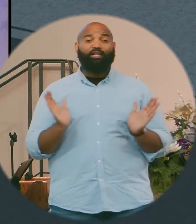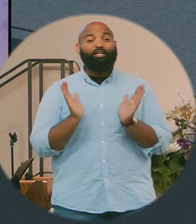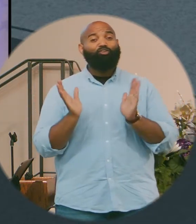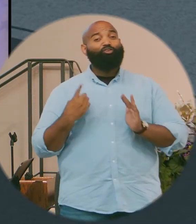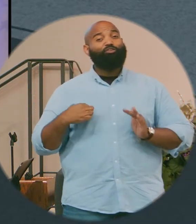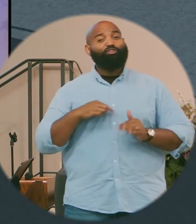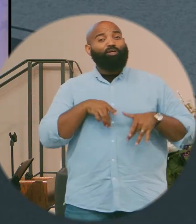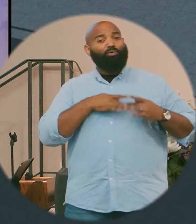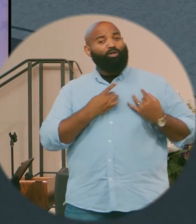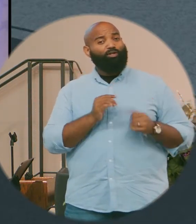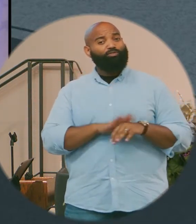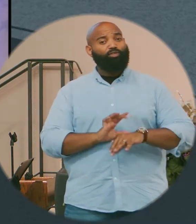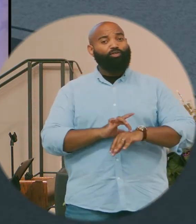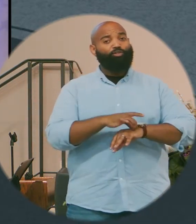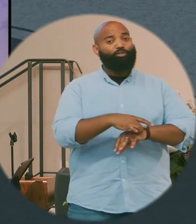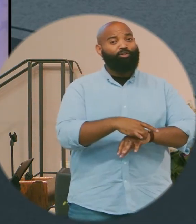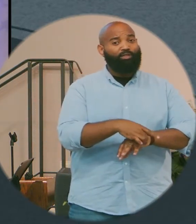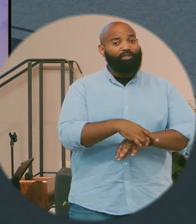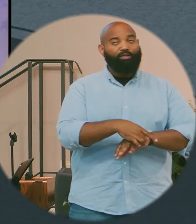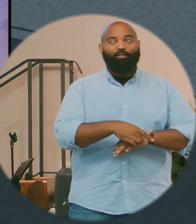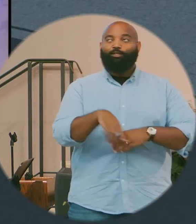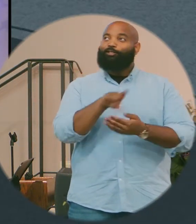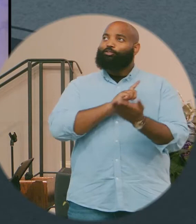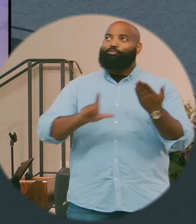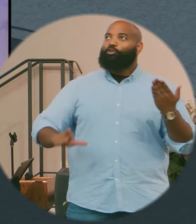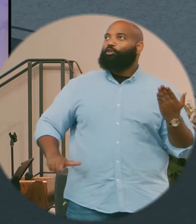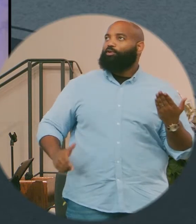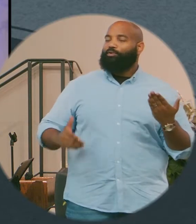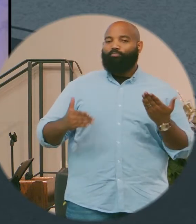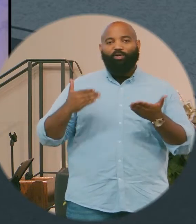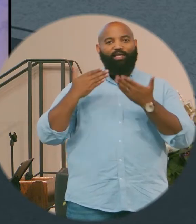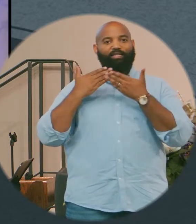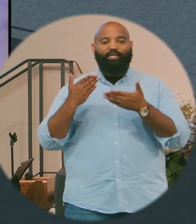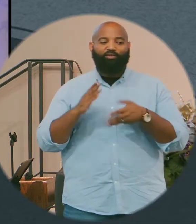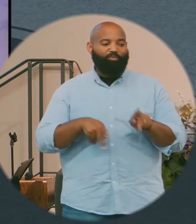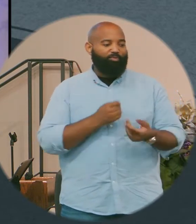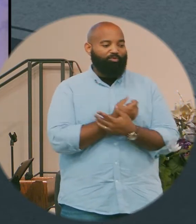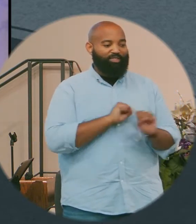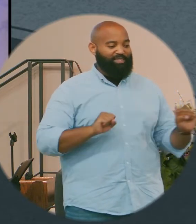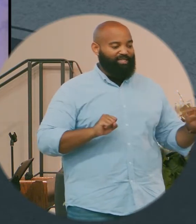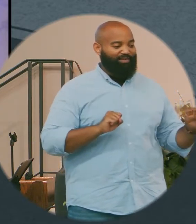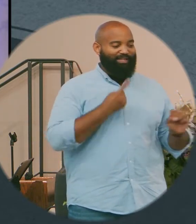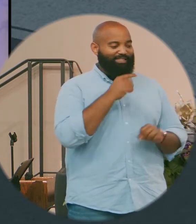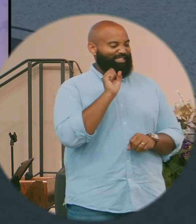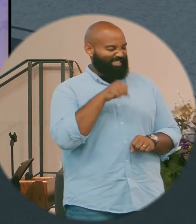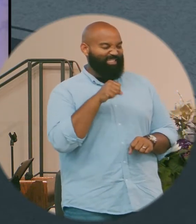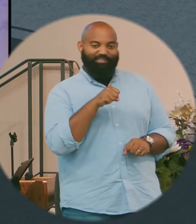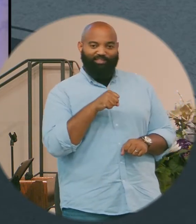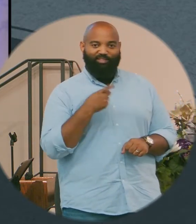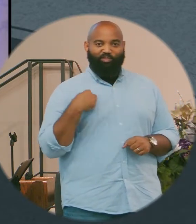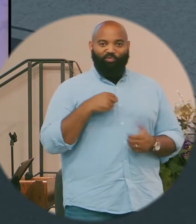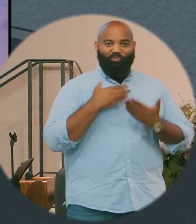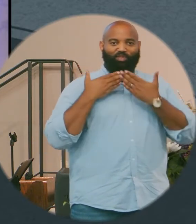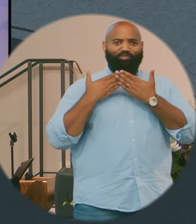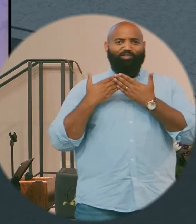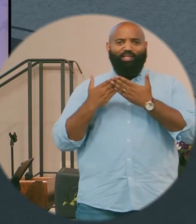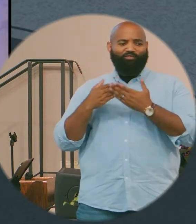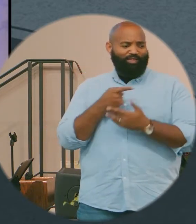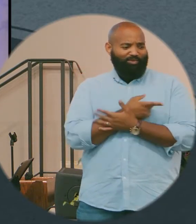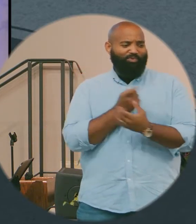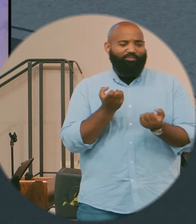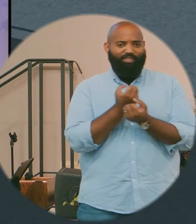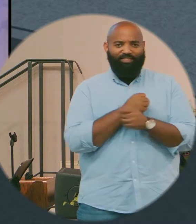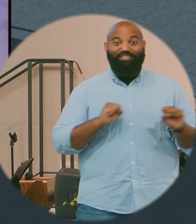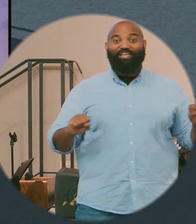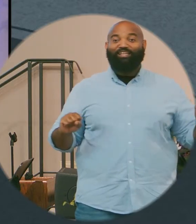heart. So I thank you that you're receiving those who are saying yes to you, that they want to accept you as their Lord and